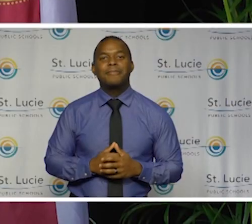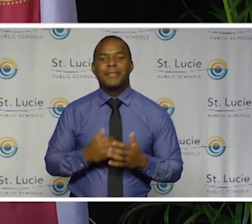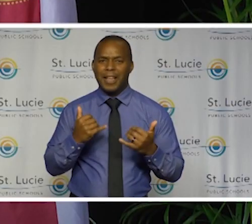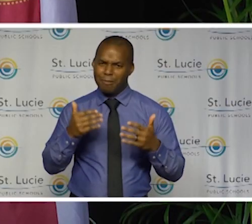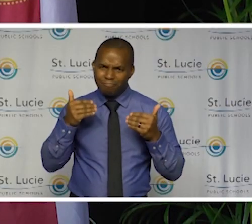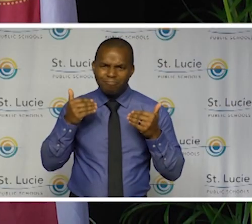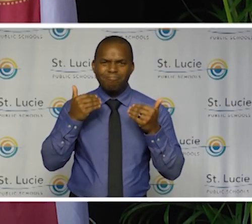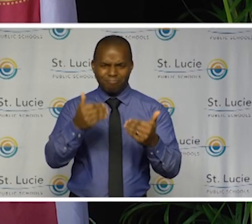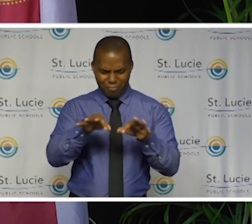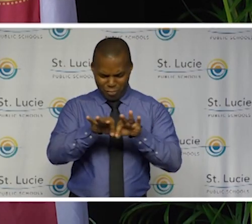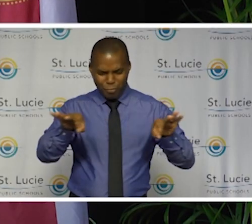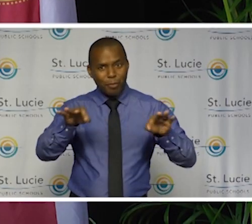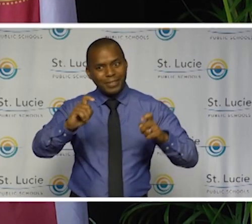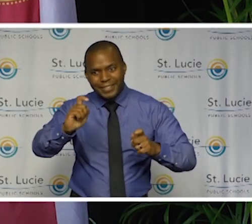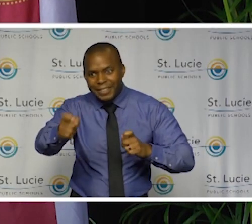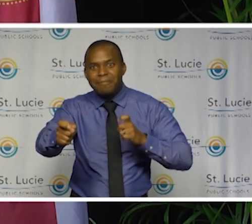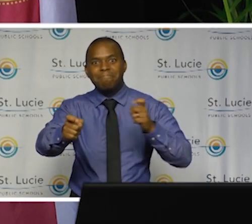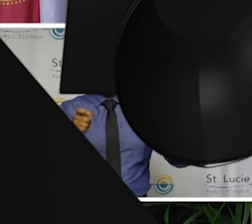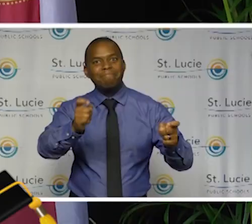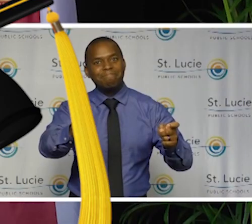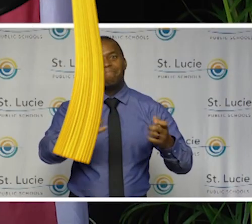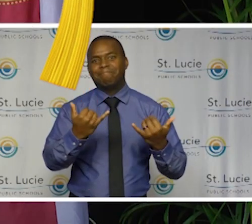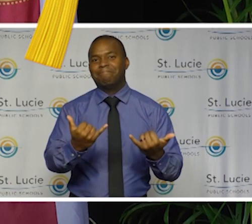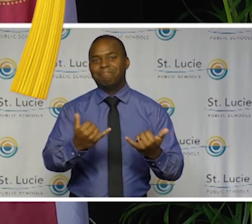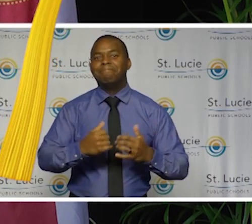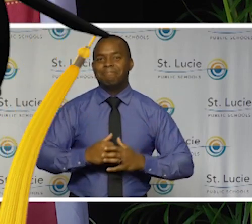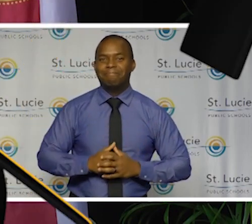You may award their diplomas at this time.